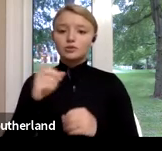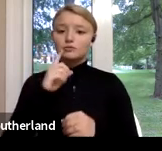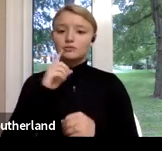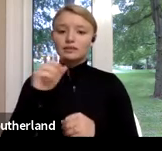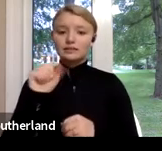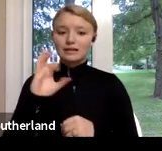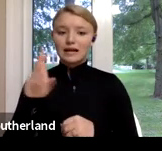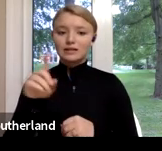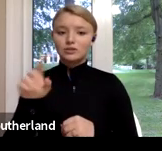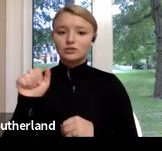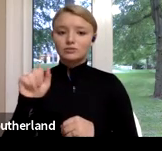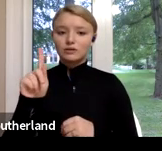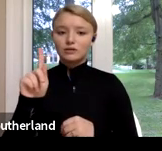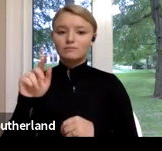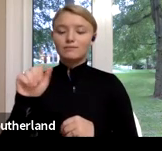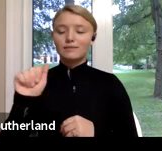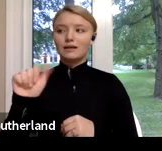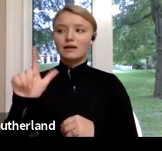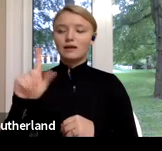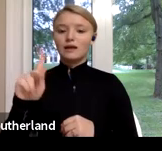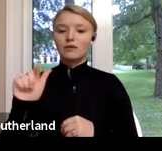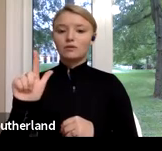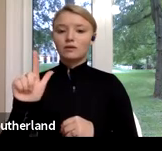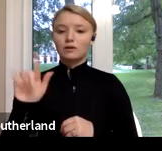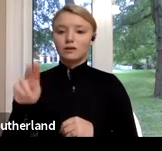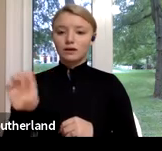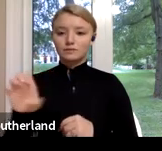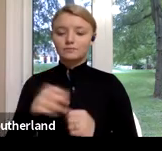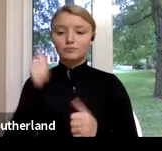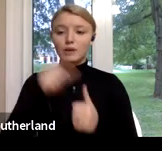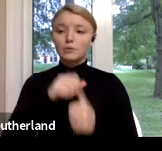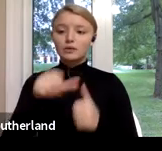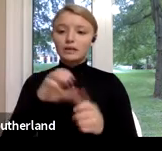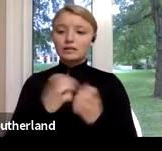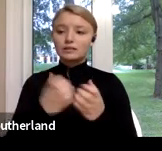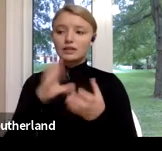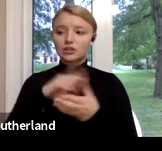remember in science class when you were in school, you learned about things that were